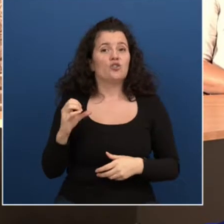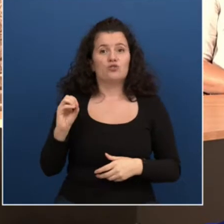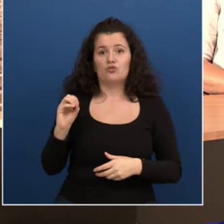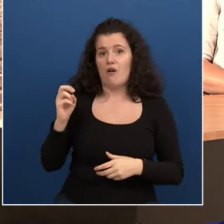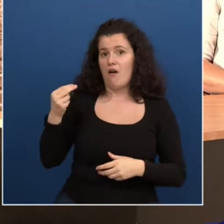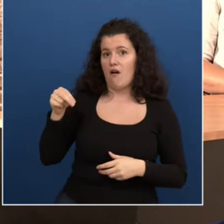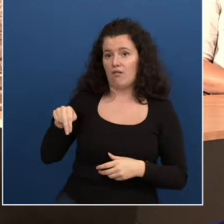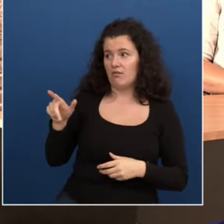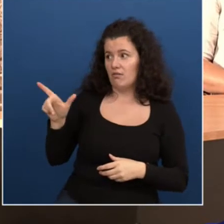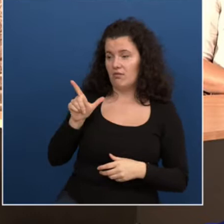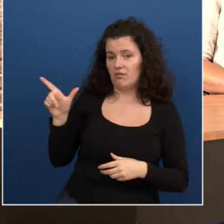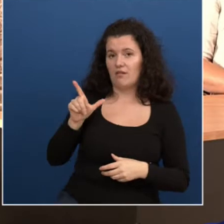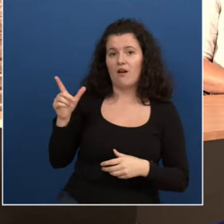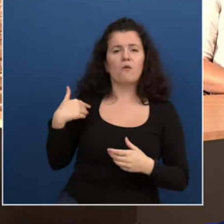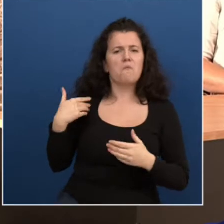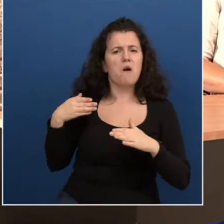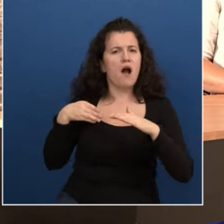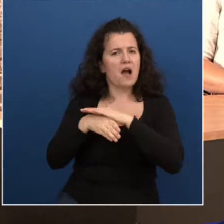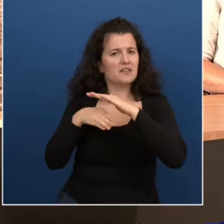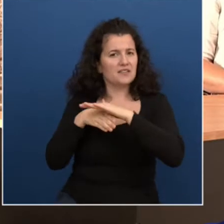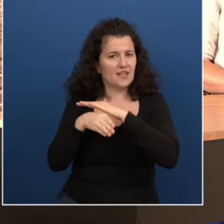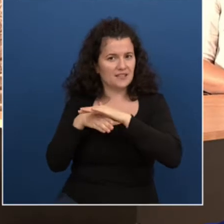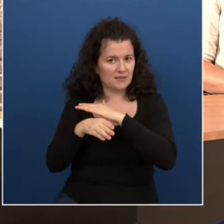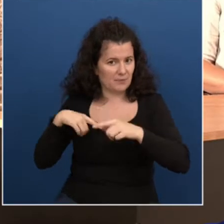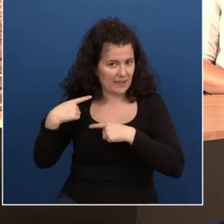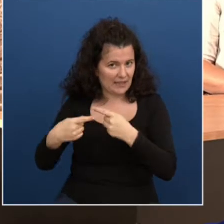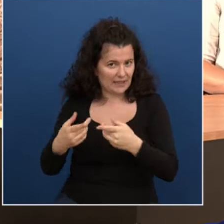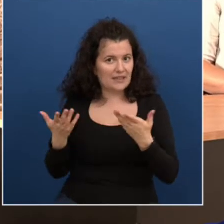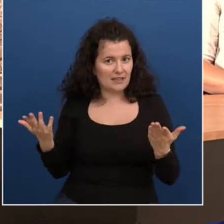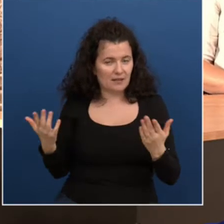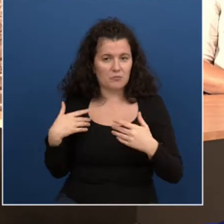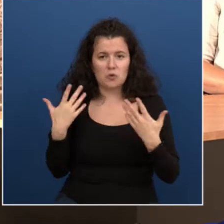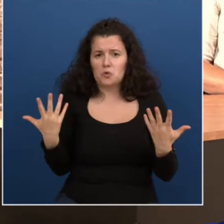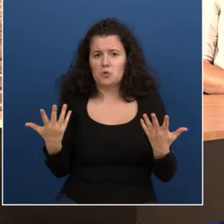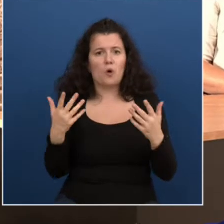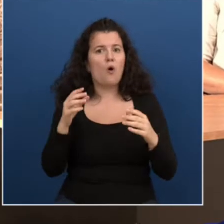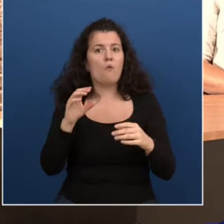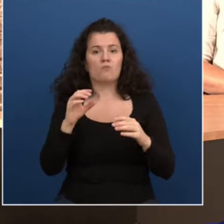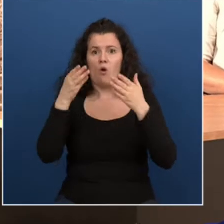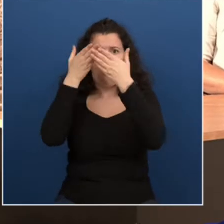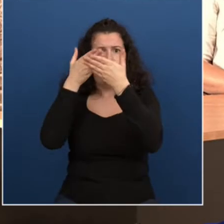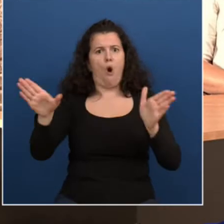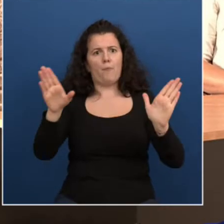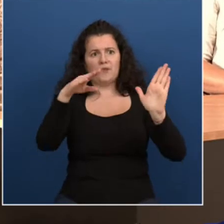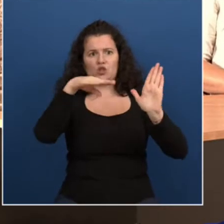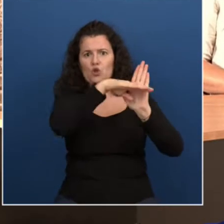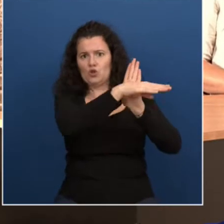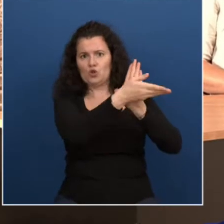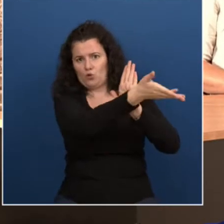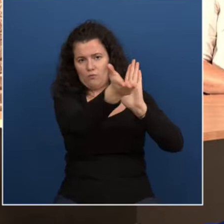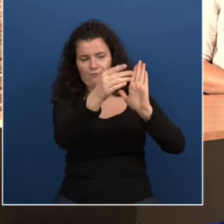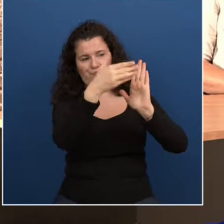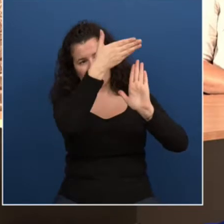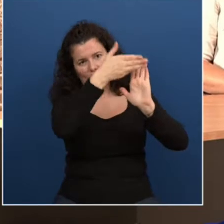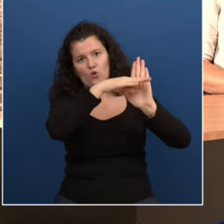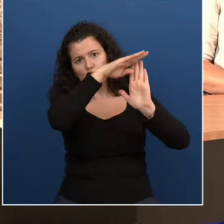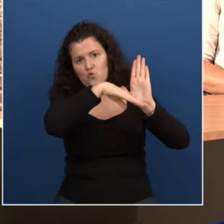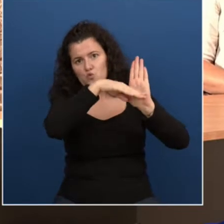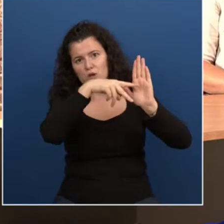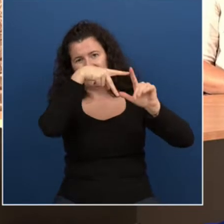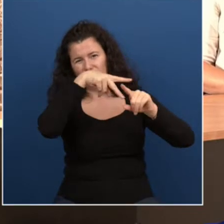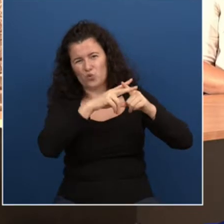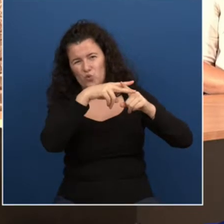team at Microsoft. Our team builds free and open source tools to empower other teams to find and fix accessibility issues in their